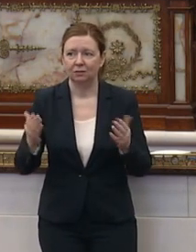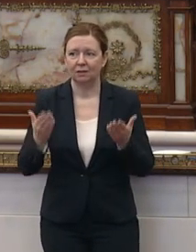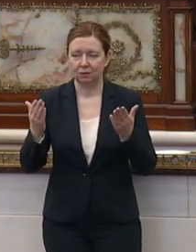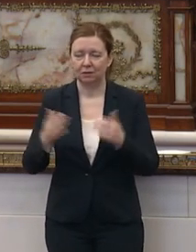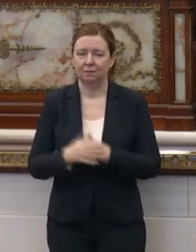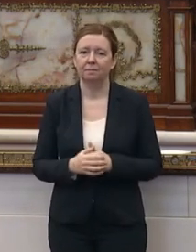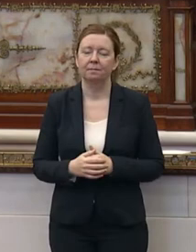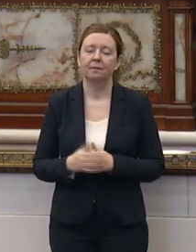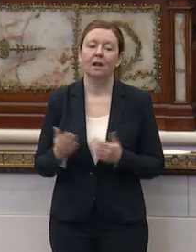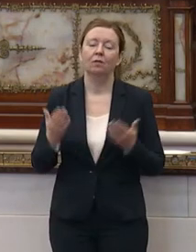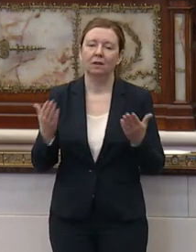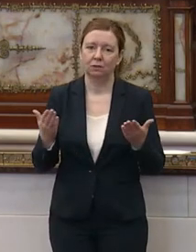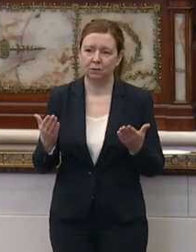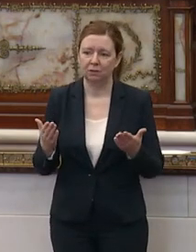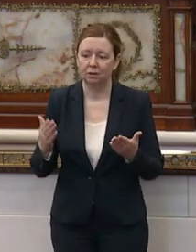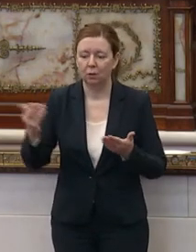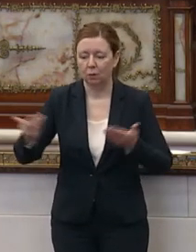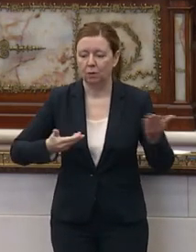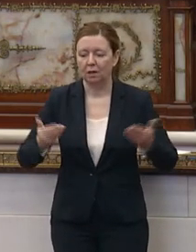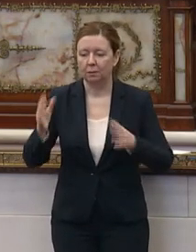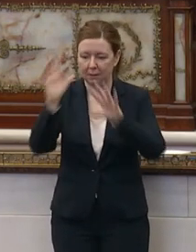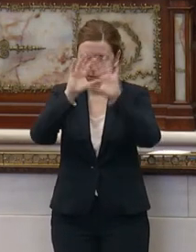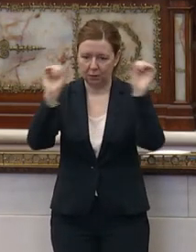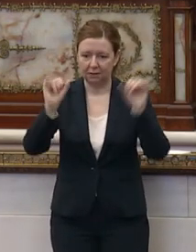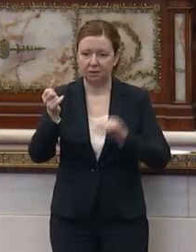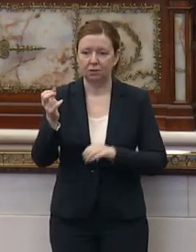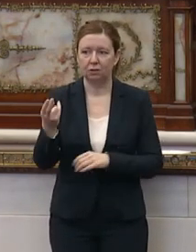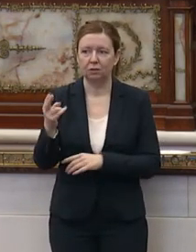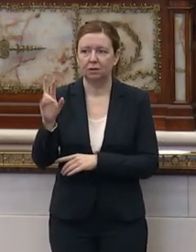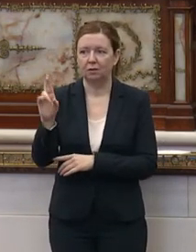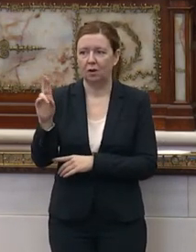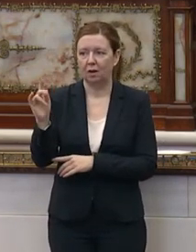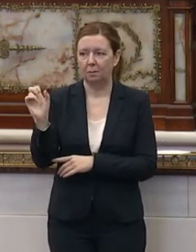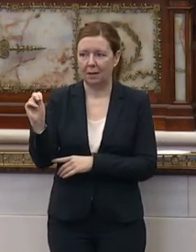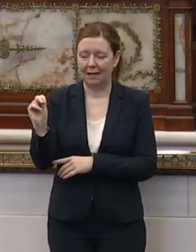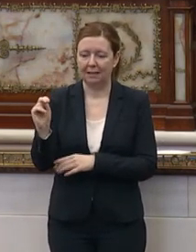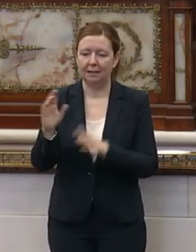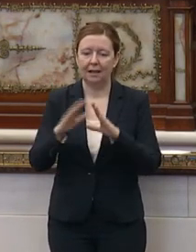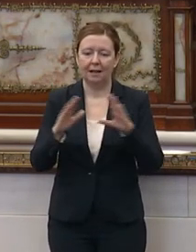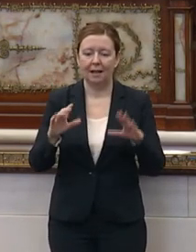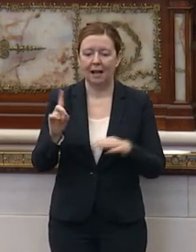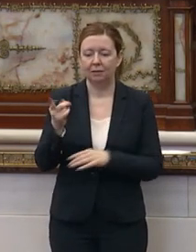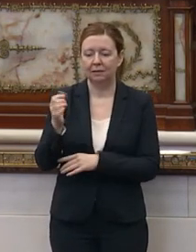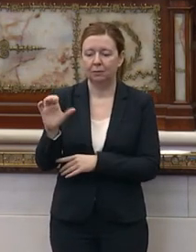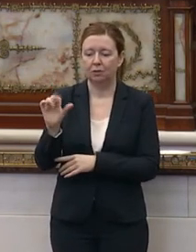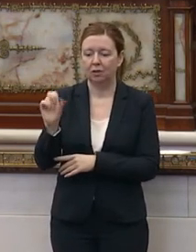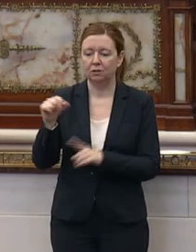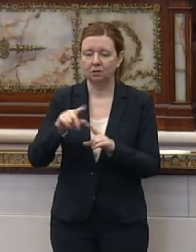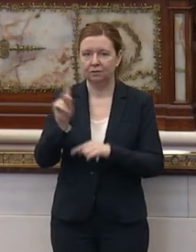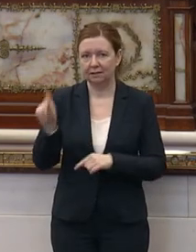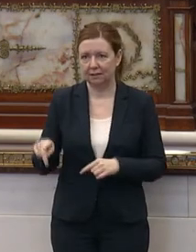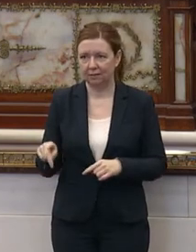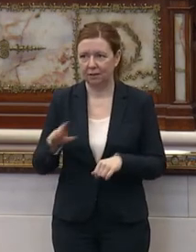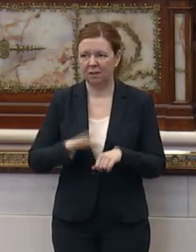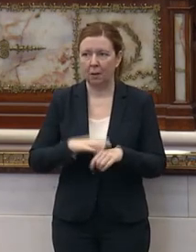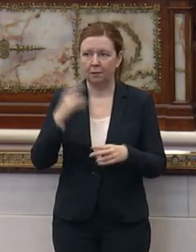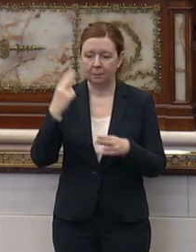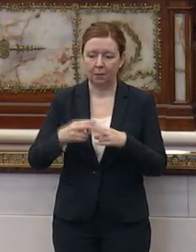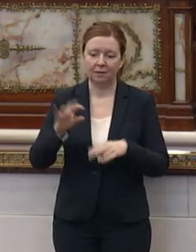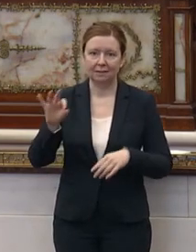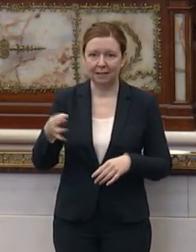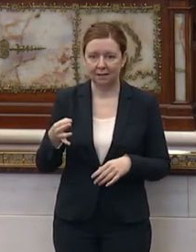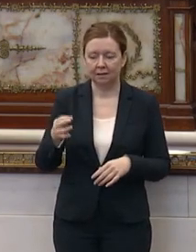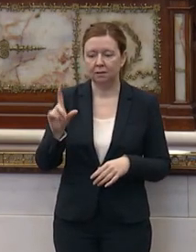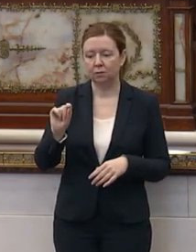resolution. And a resolution welcoming President Joseph R. Biden and the House Democratic Caucus to Philadelphia on